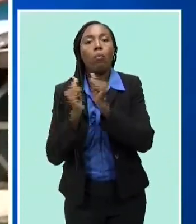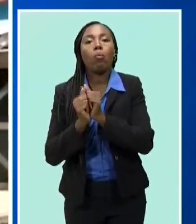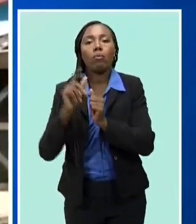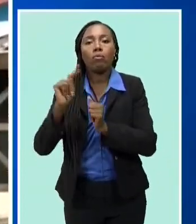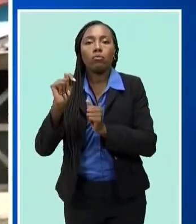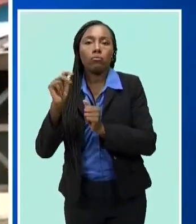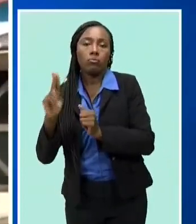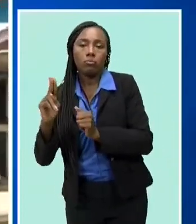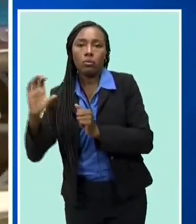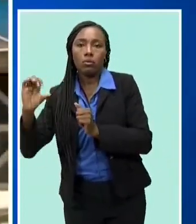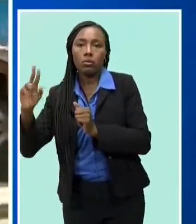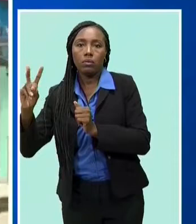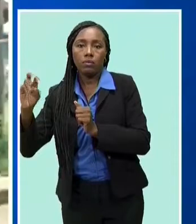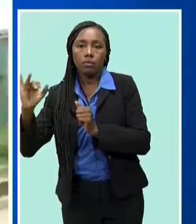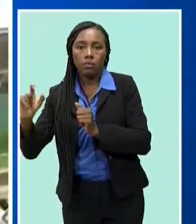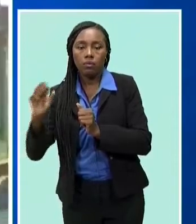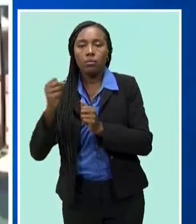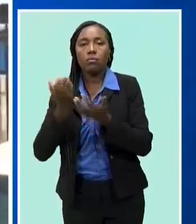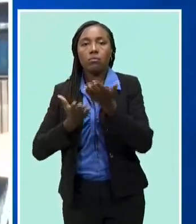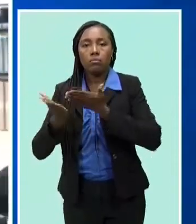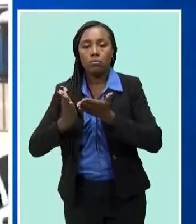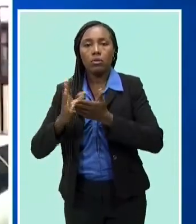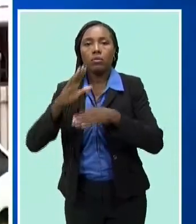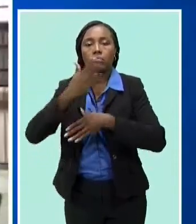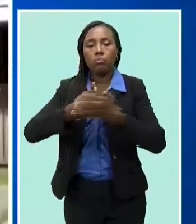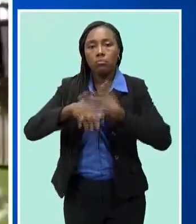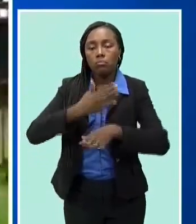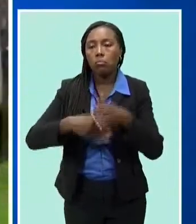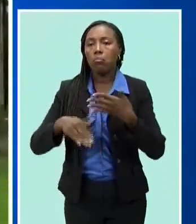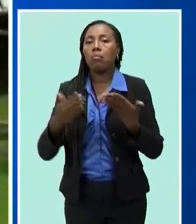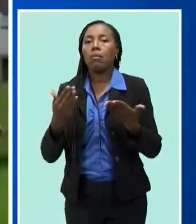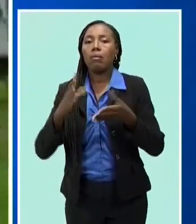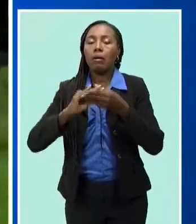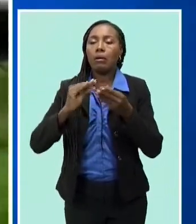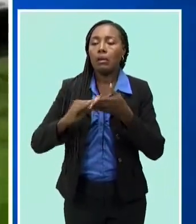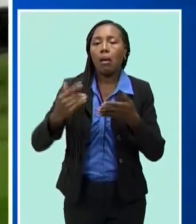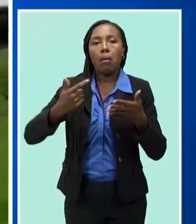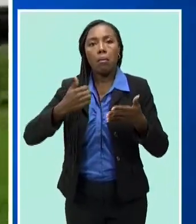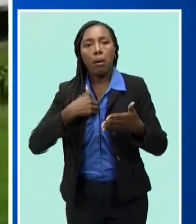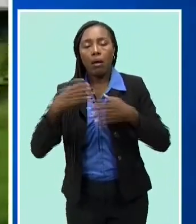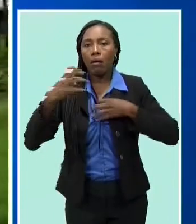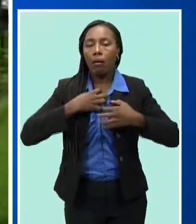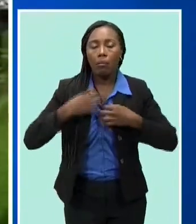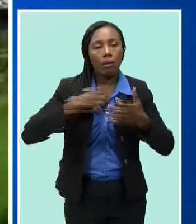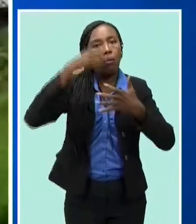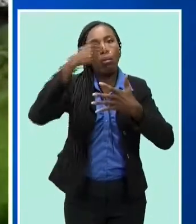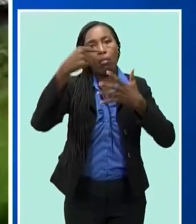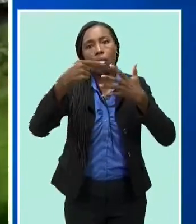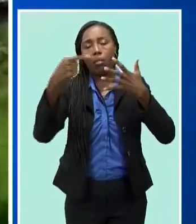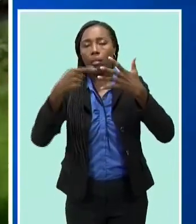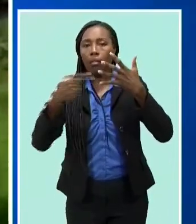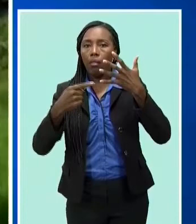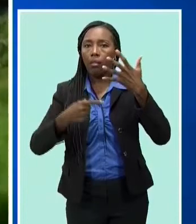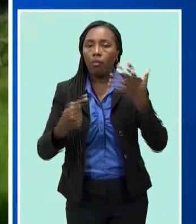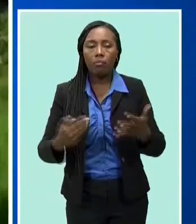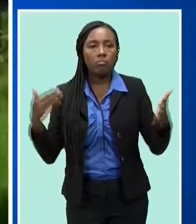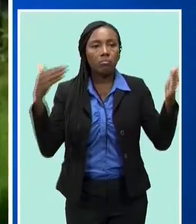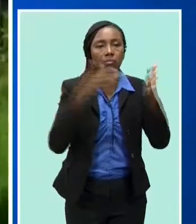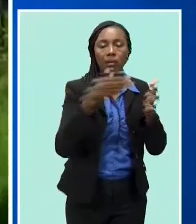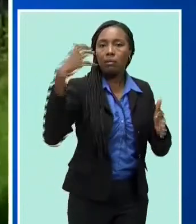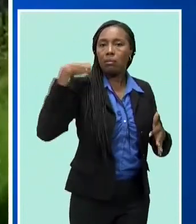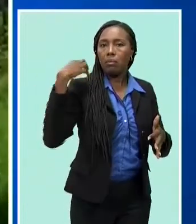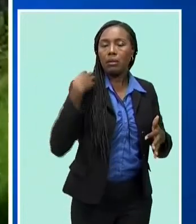Civil Service Association, during which they outlined their laundry list of complaints against the manager of